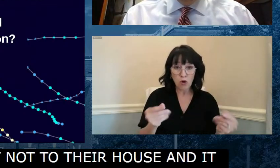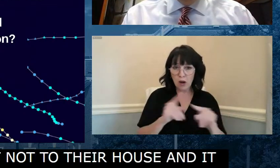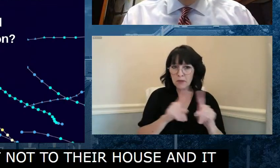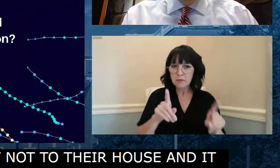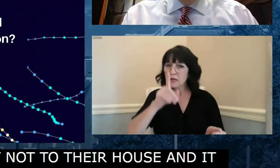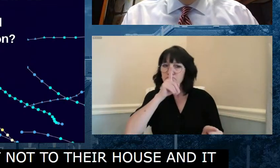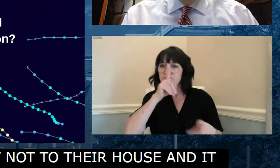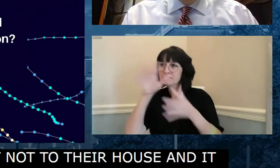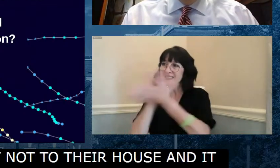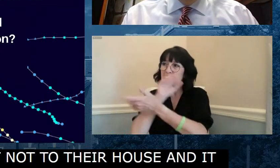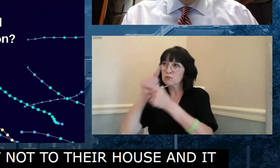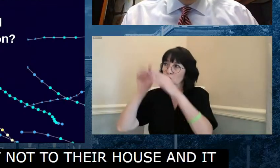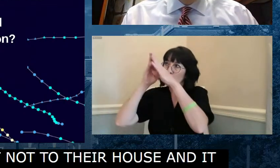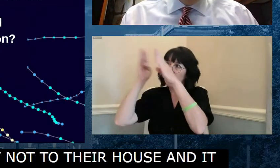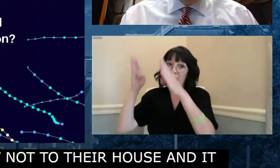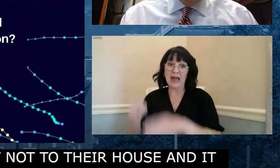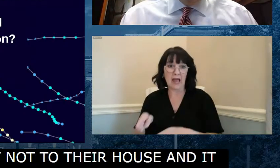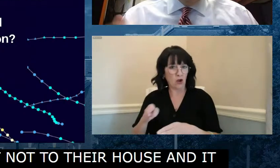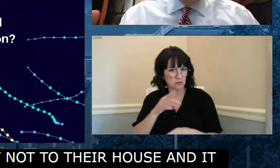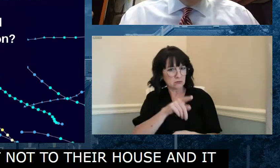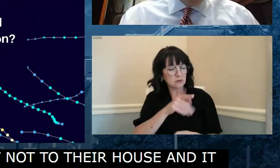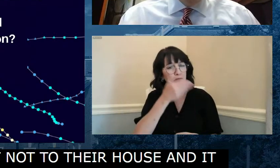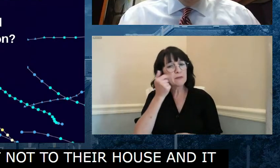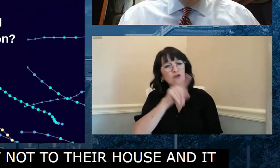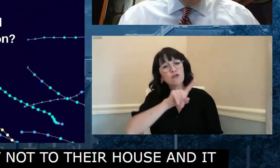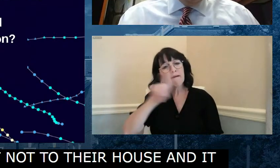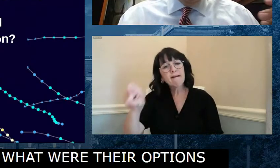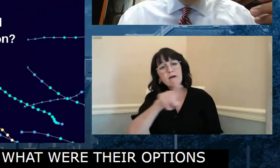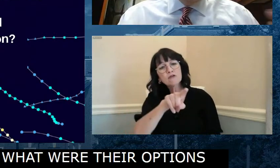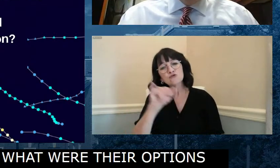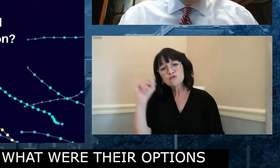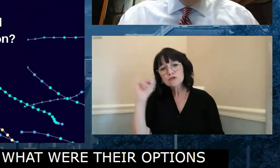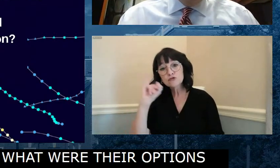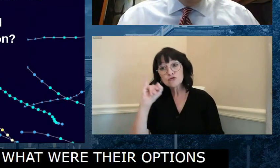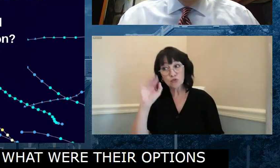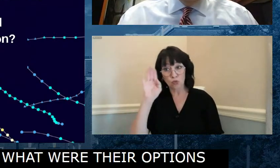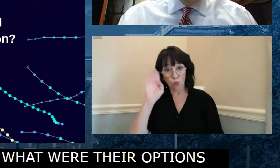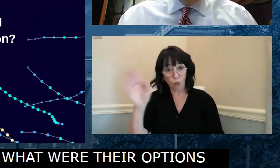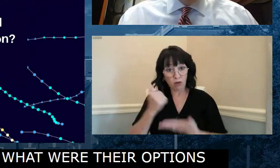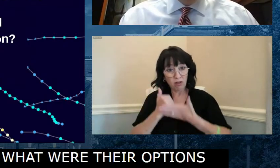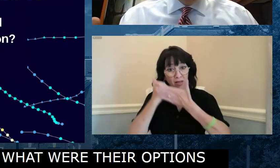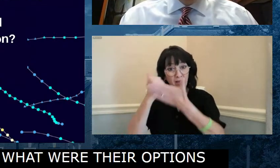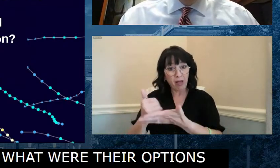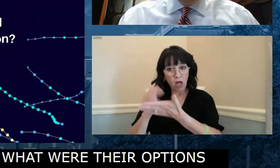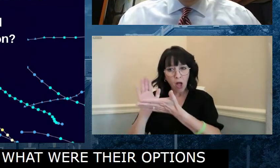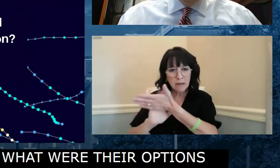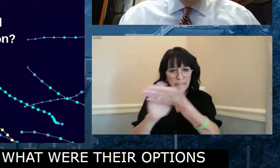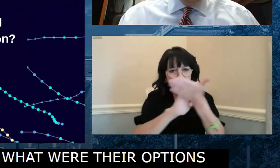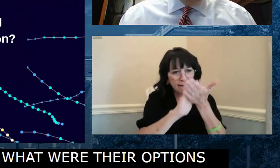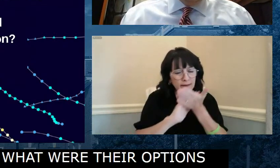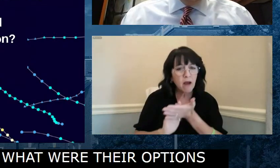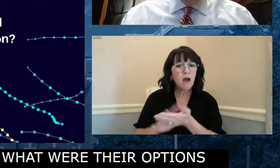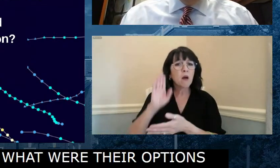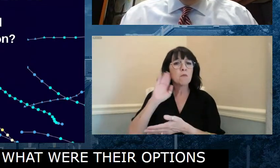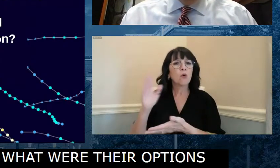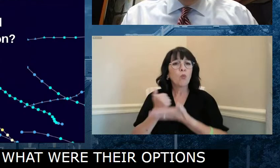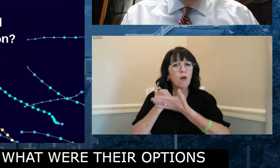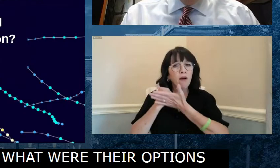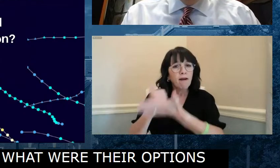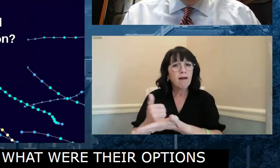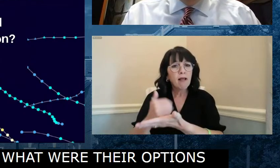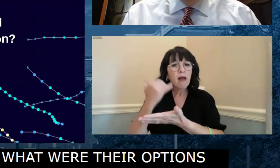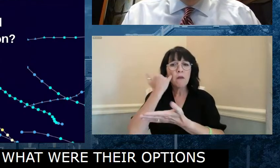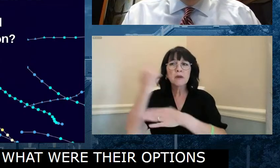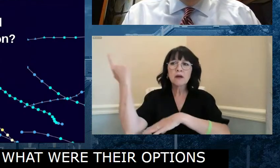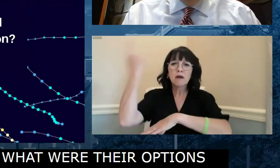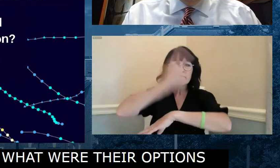at that time to really start the recovery. It's an impact for everybody, no matter how big or how small, whether it's 5 people or